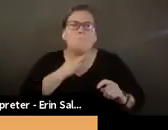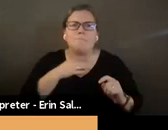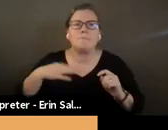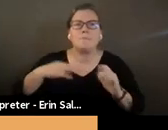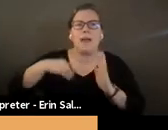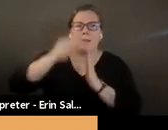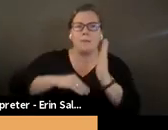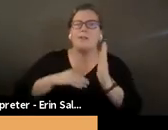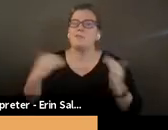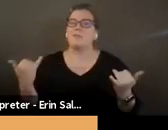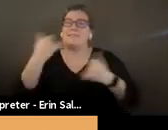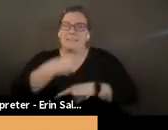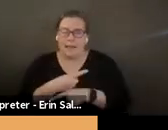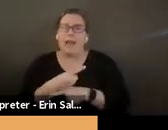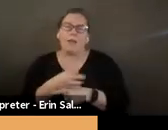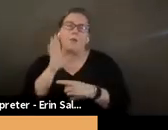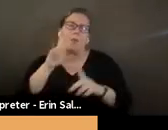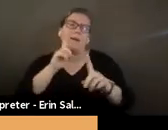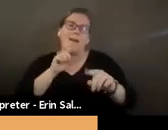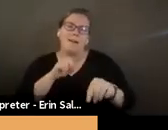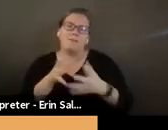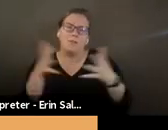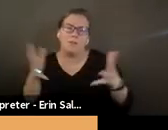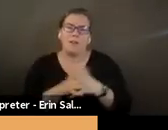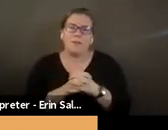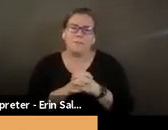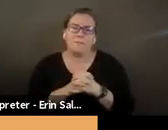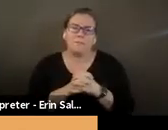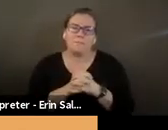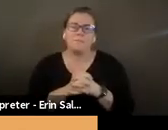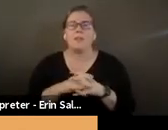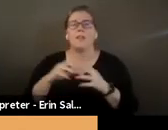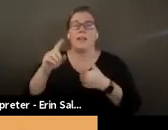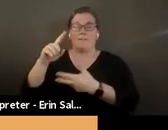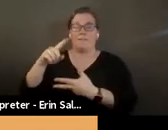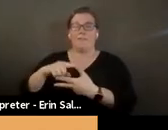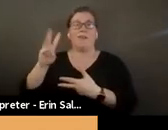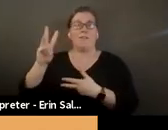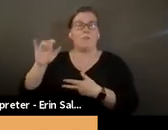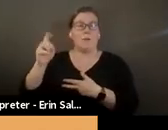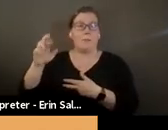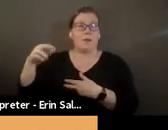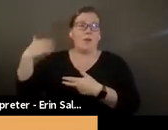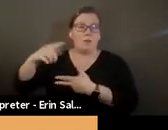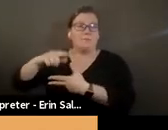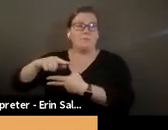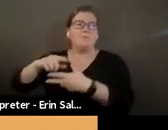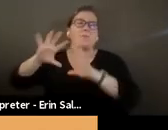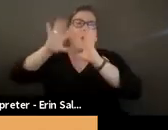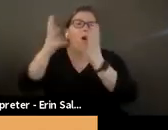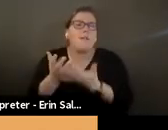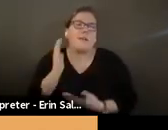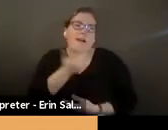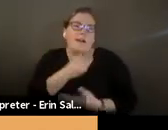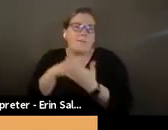questions. As Landon mentioned, the first webinar was on basically an overview of our program. And then we also partnered with the